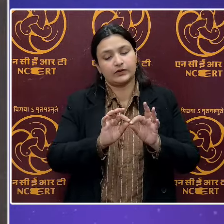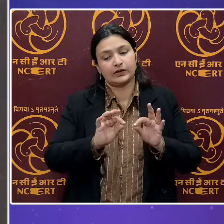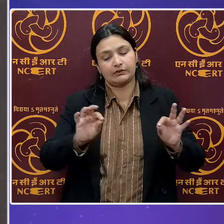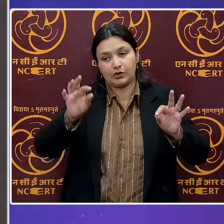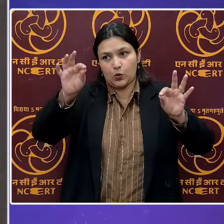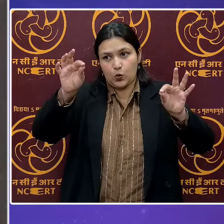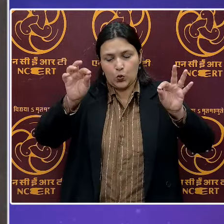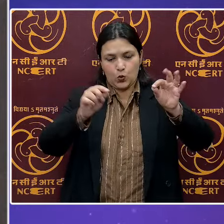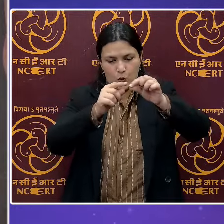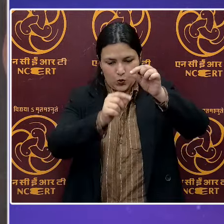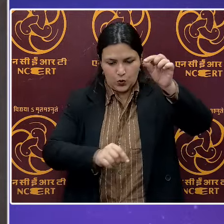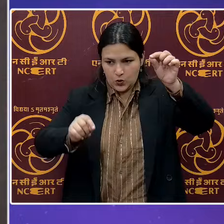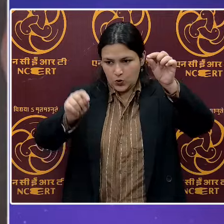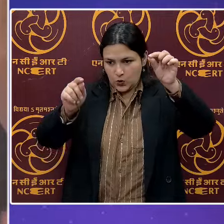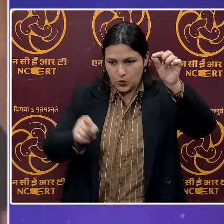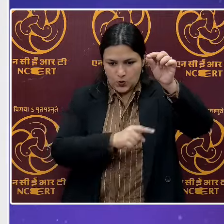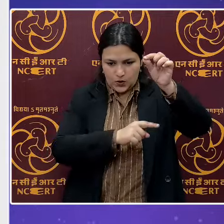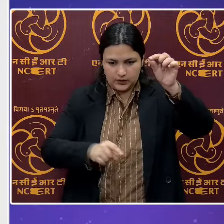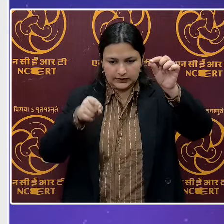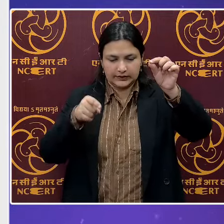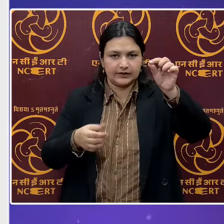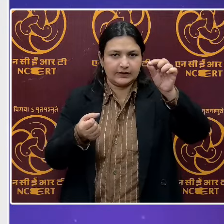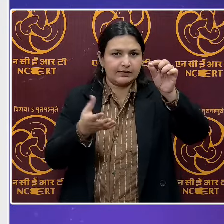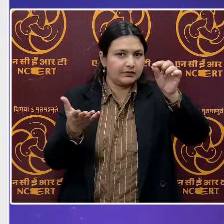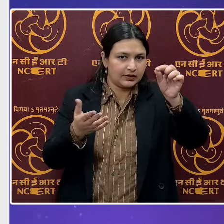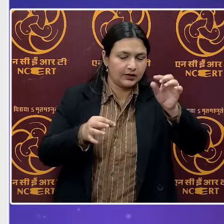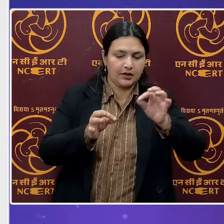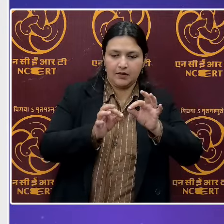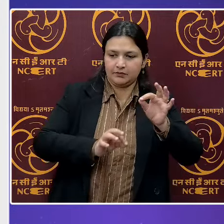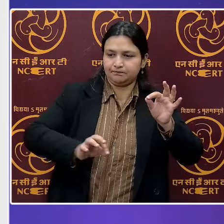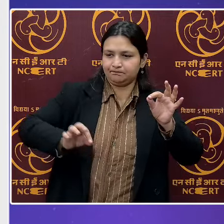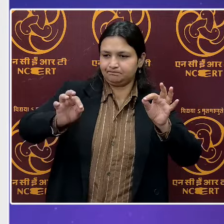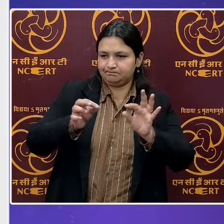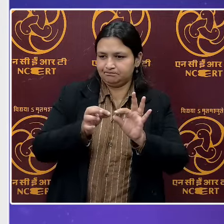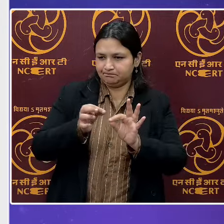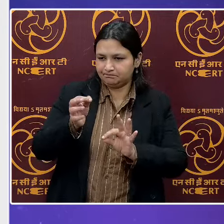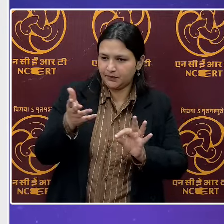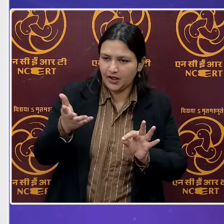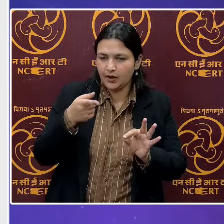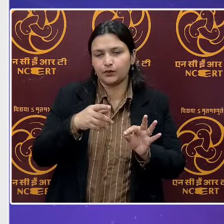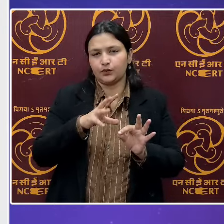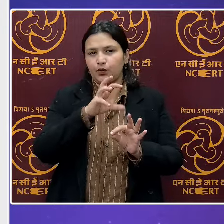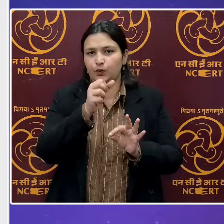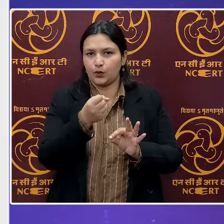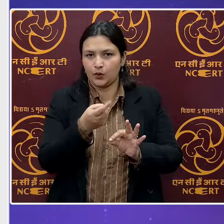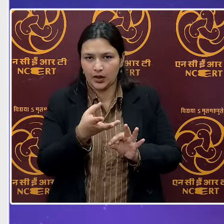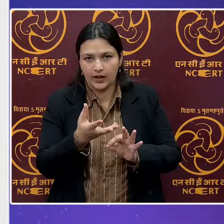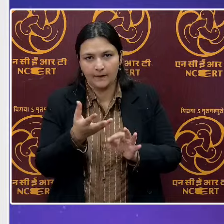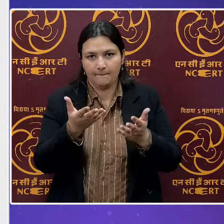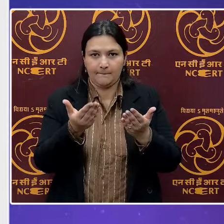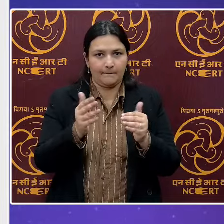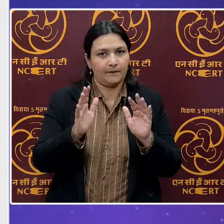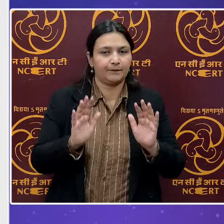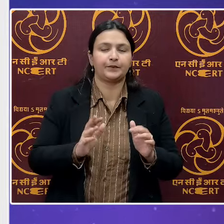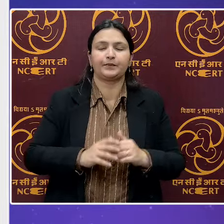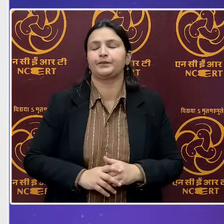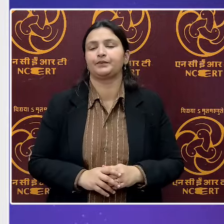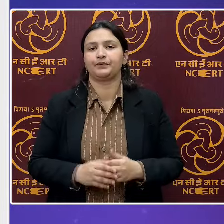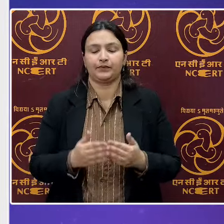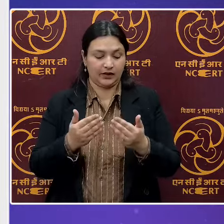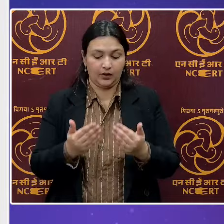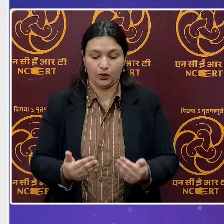given displacement. V is equal to omega a square minus y square raised to the power half. Okay.